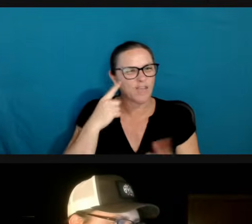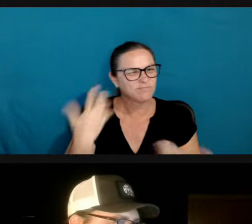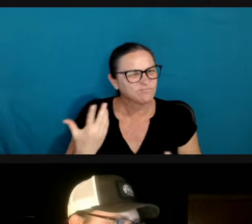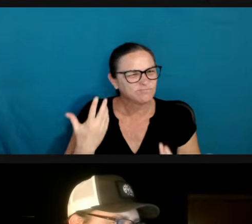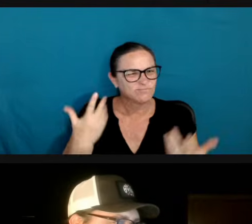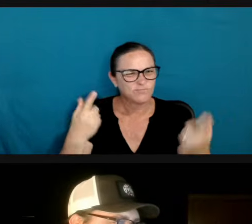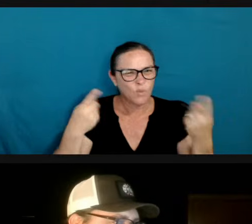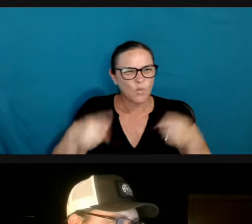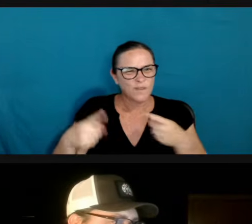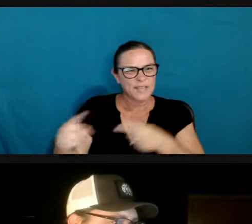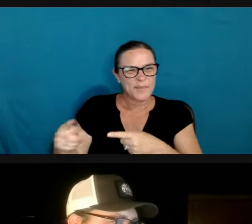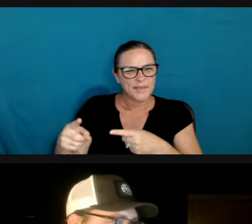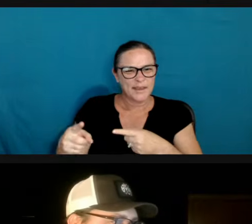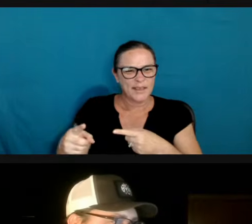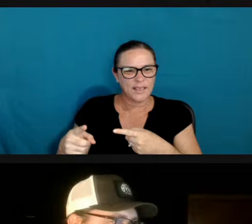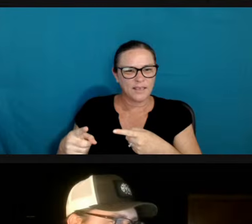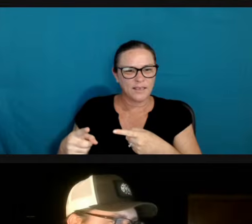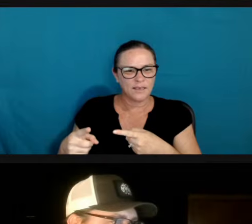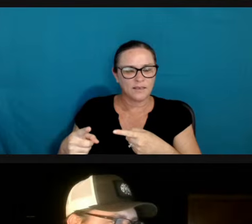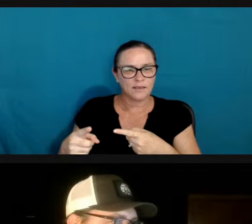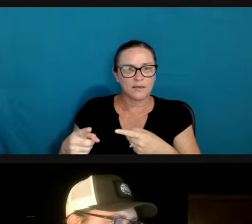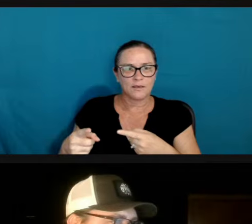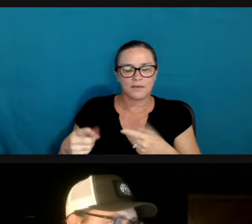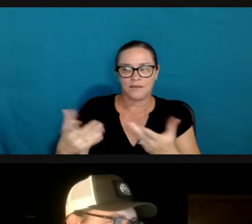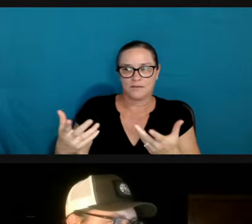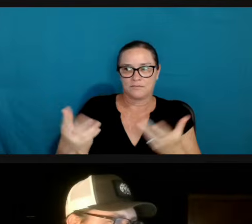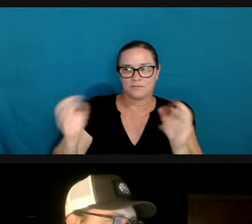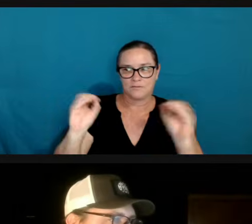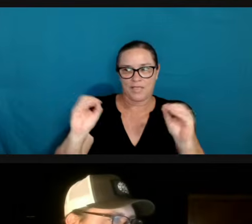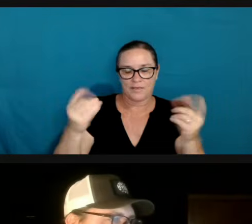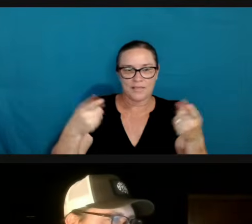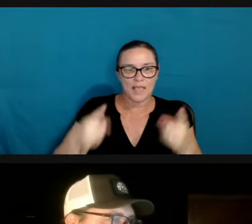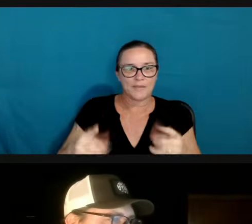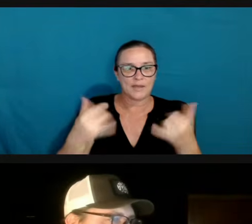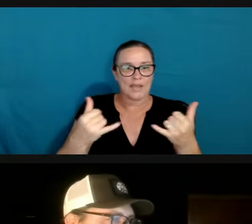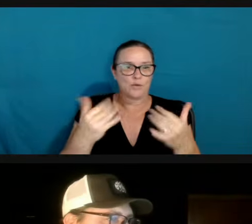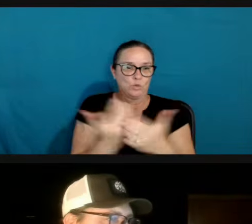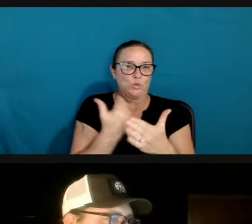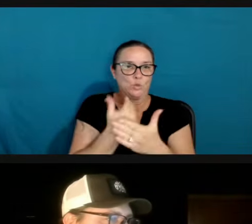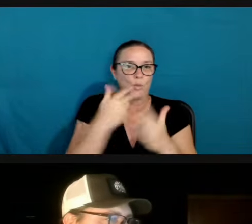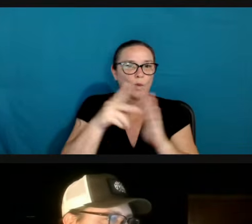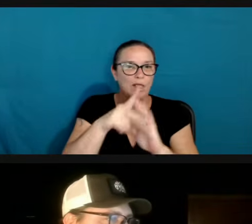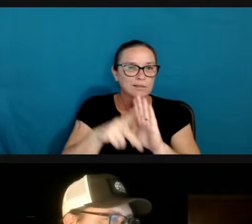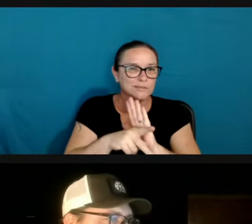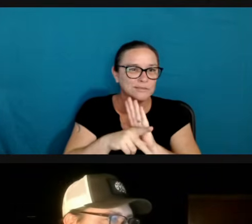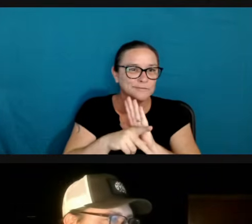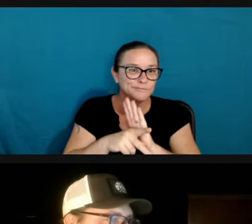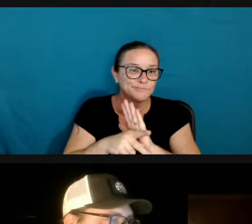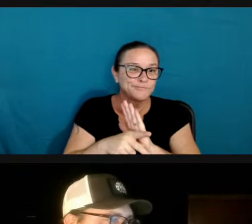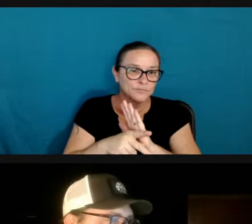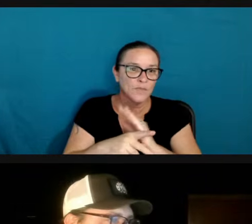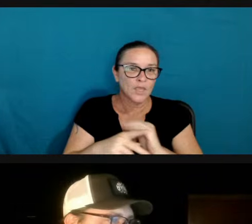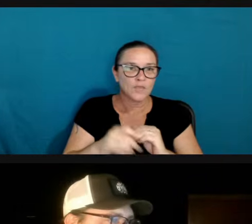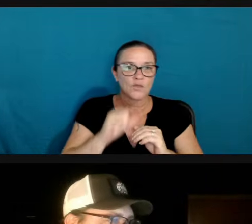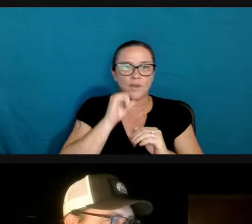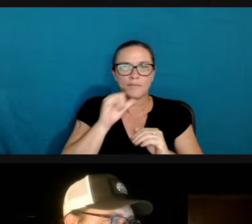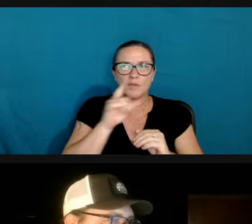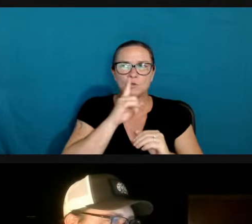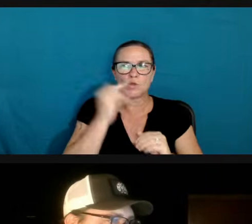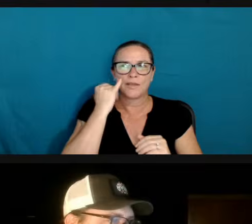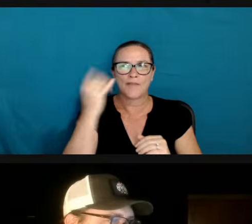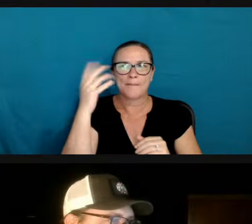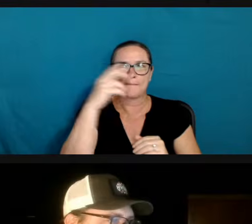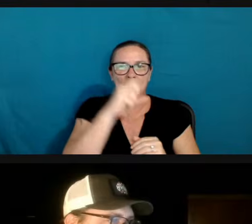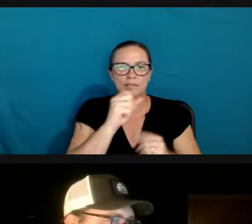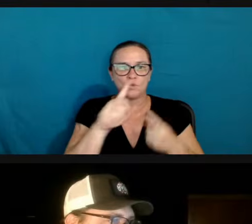happening? And then it's just like, nothing's happening. This is just protocol now. So I don't know if I missed the announcement of that,